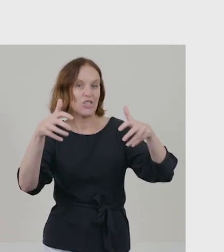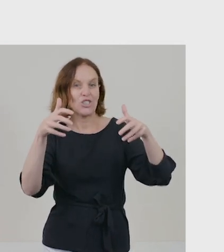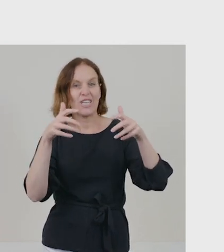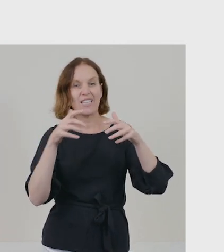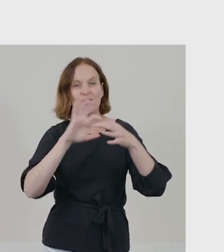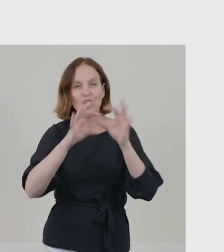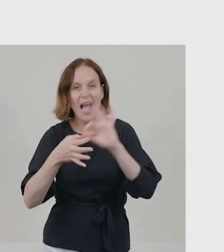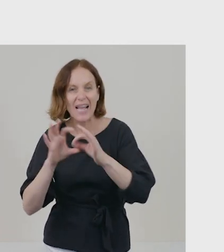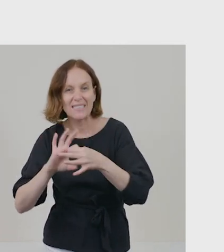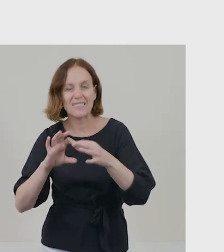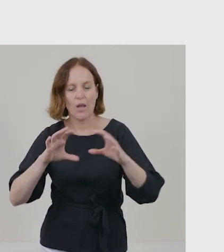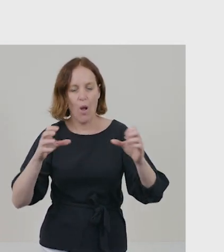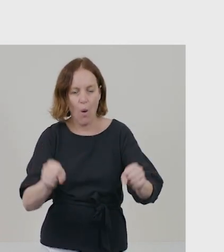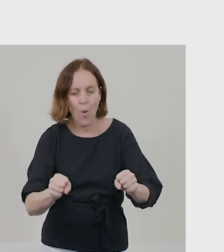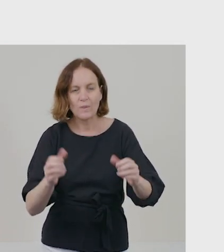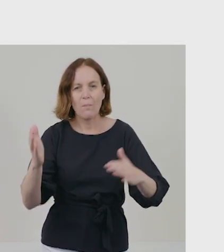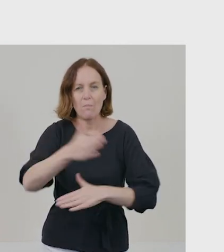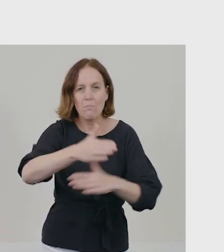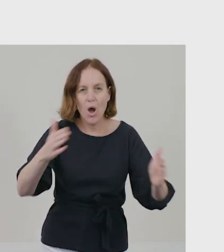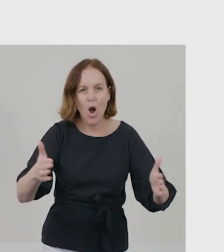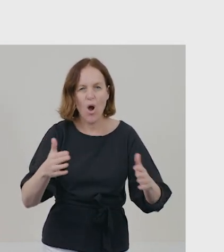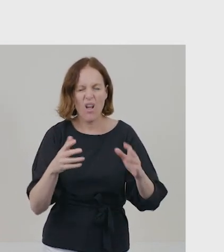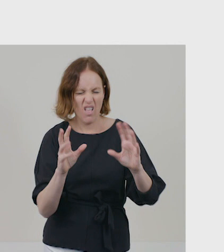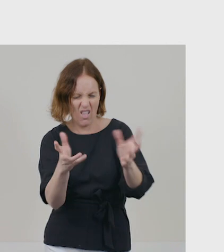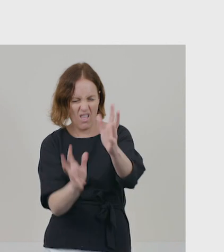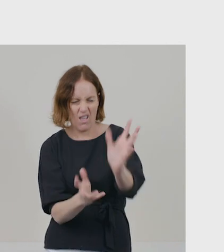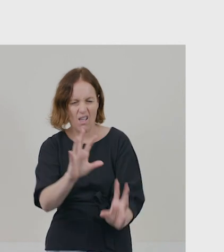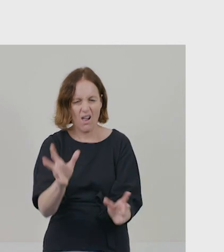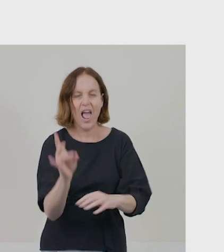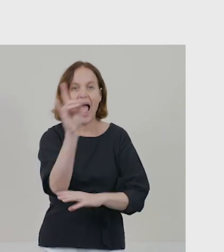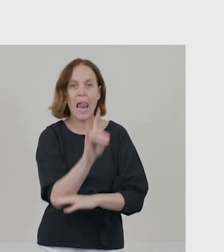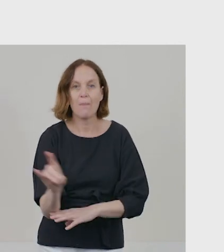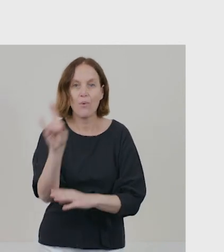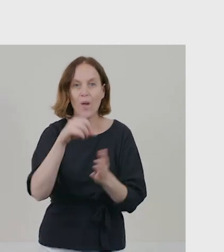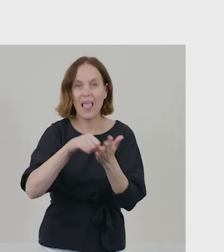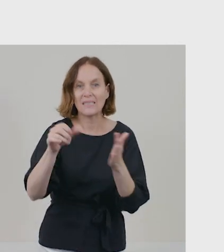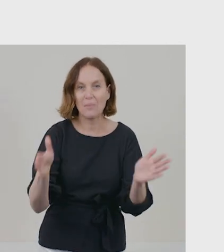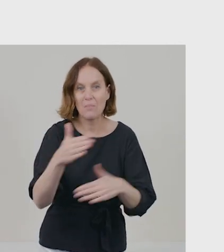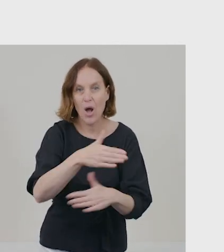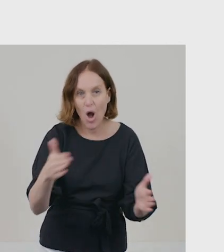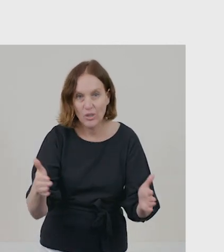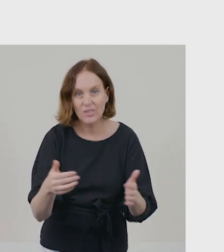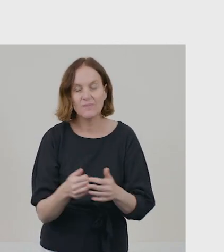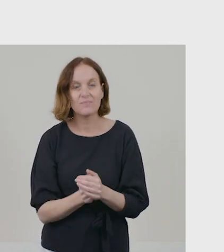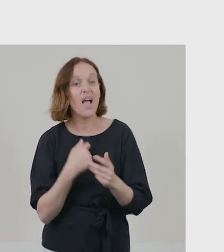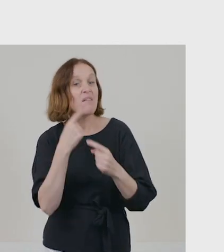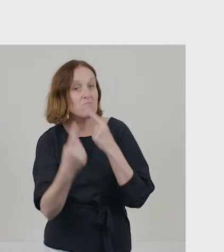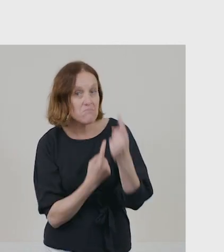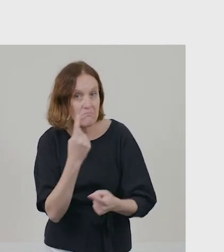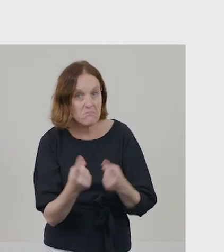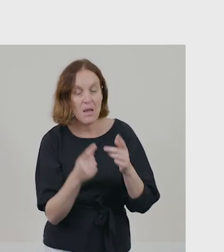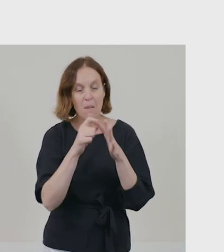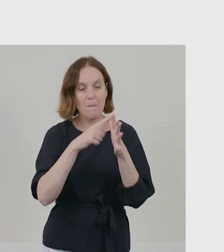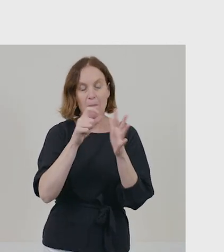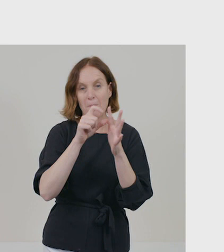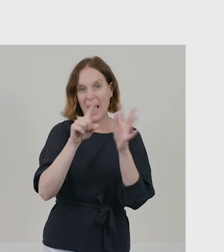chains holding an odd-shaped box, or a mess of scrap metal formed into the shape of an animal. I then go on to